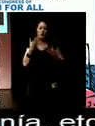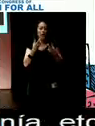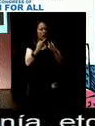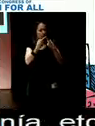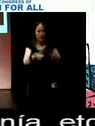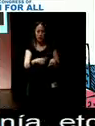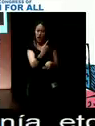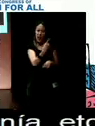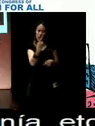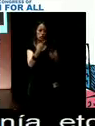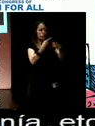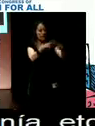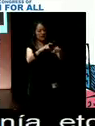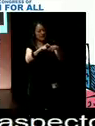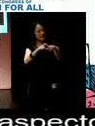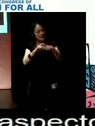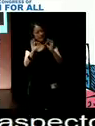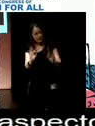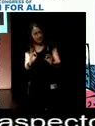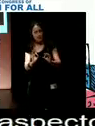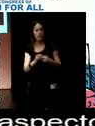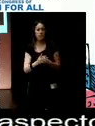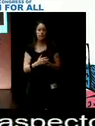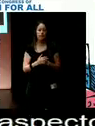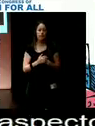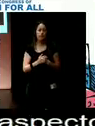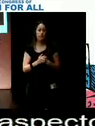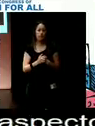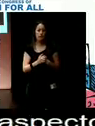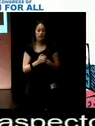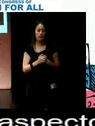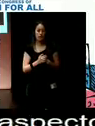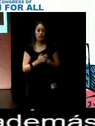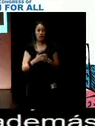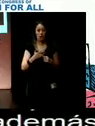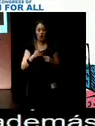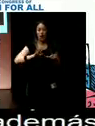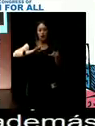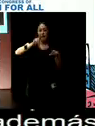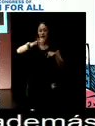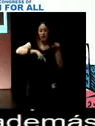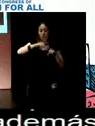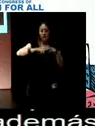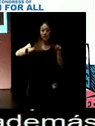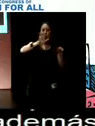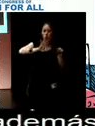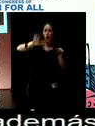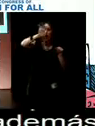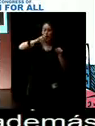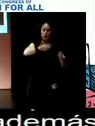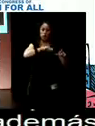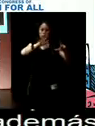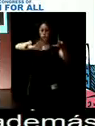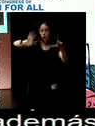own expression and its own peculiarity that enables, in different